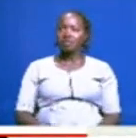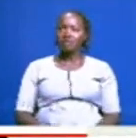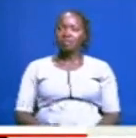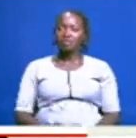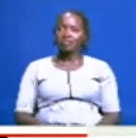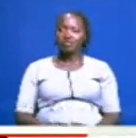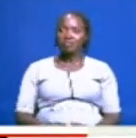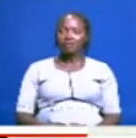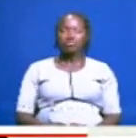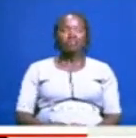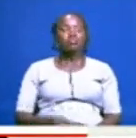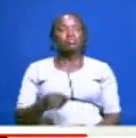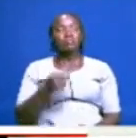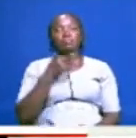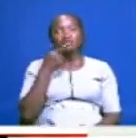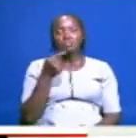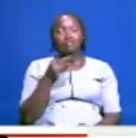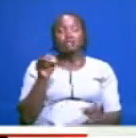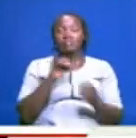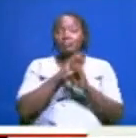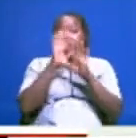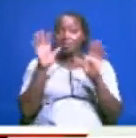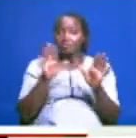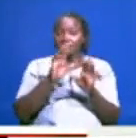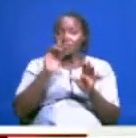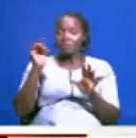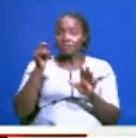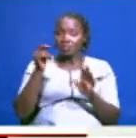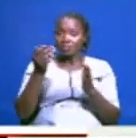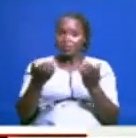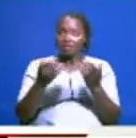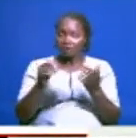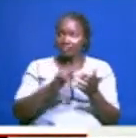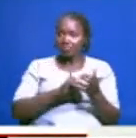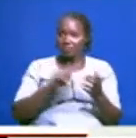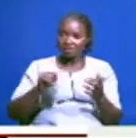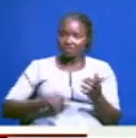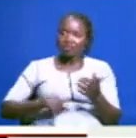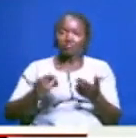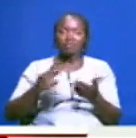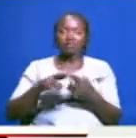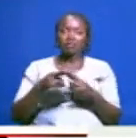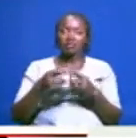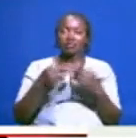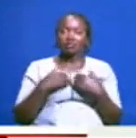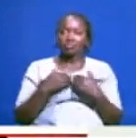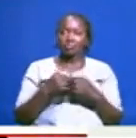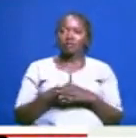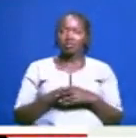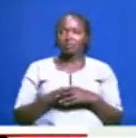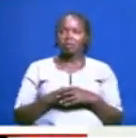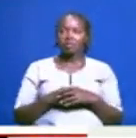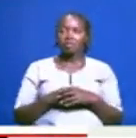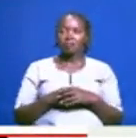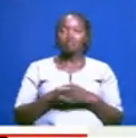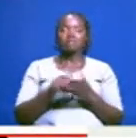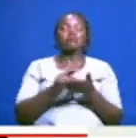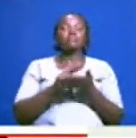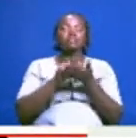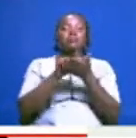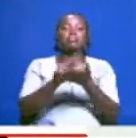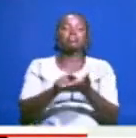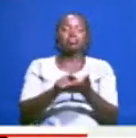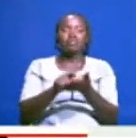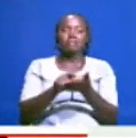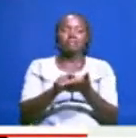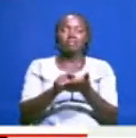As Mheshimiwa says, clearly, Kenya needs China because of the kind of relationship we have with China and the amount of loans that we owe them.